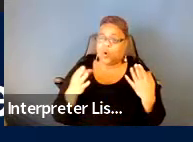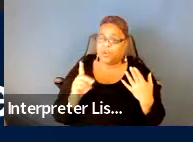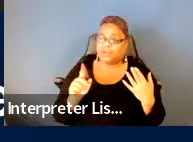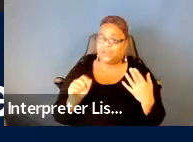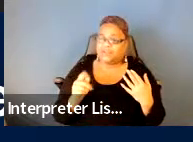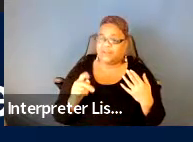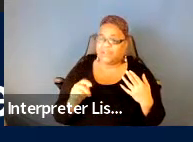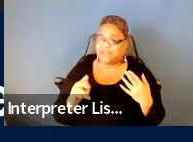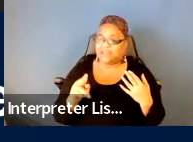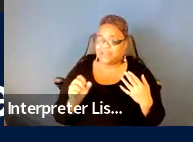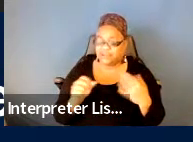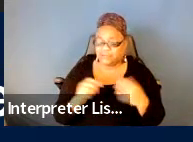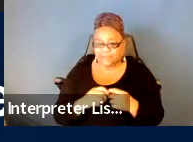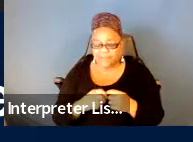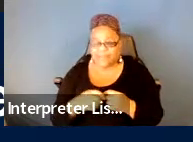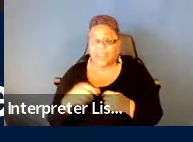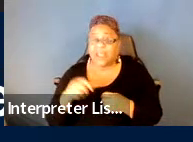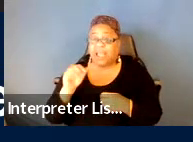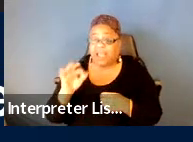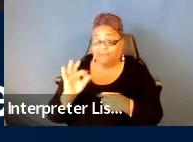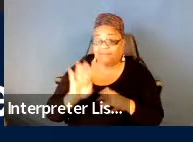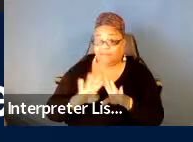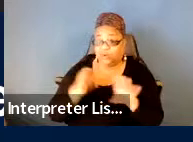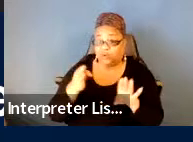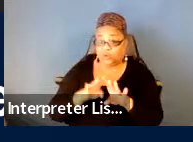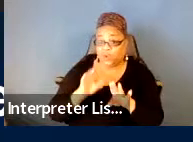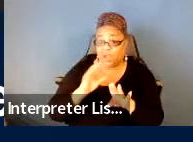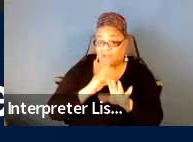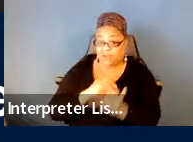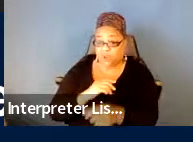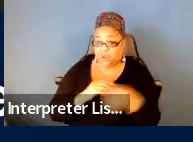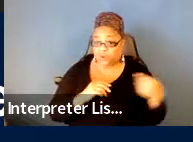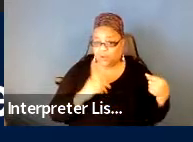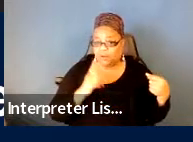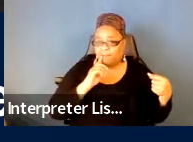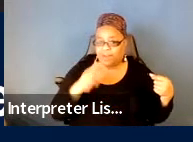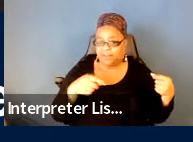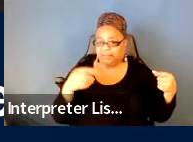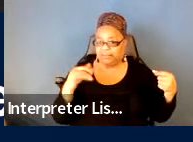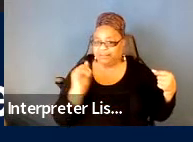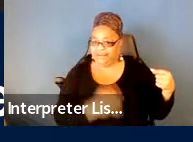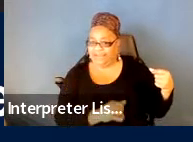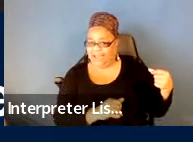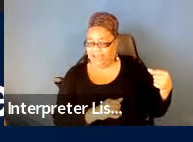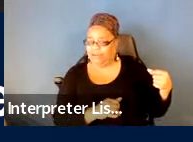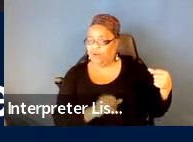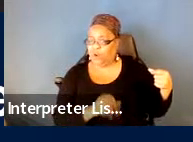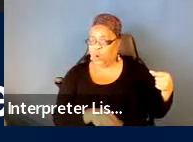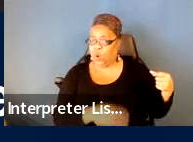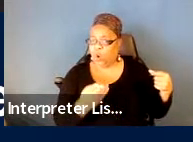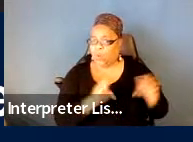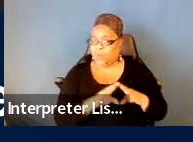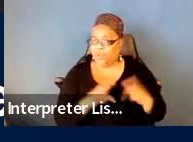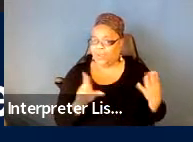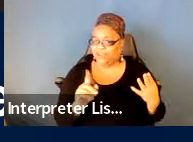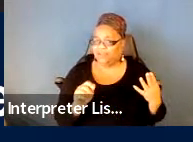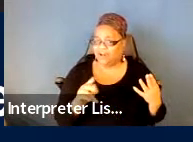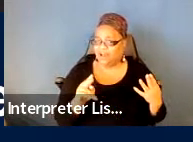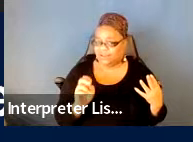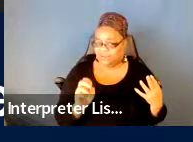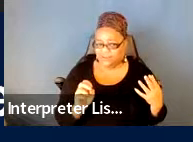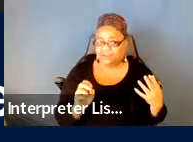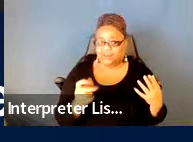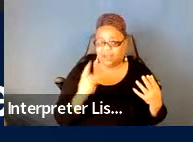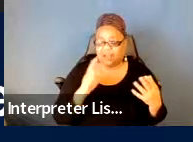door if it has a closer, but if it doesn't have a hold open device. So what constitutes that hold open device? Hold open devices